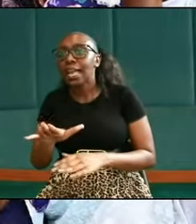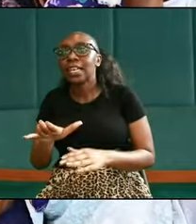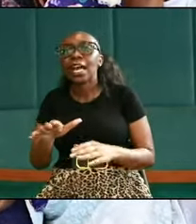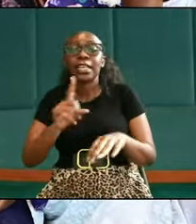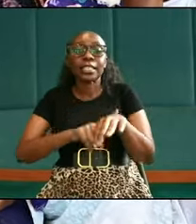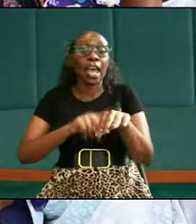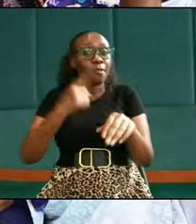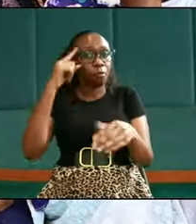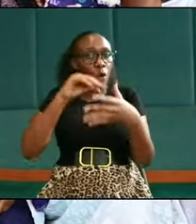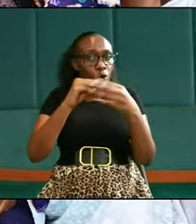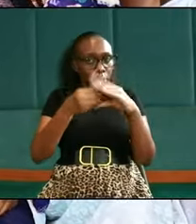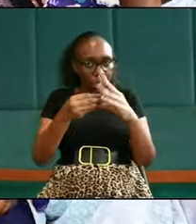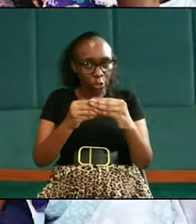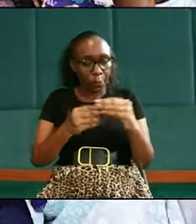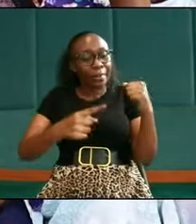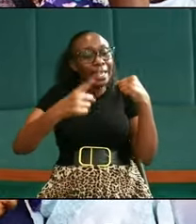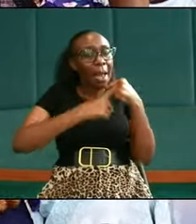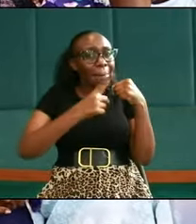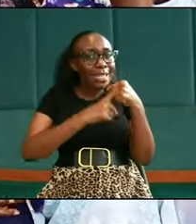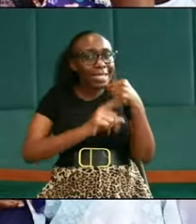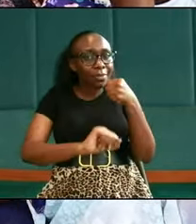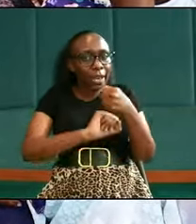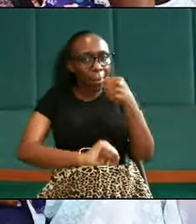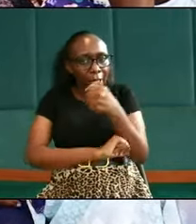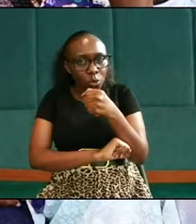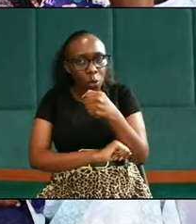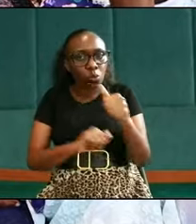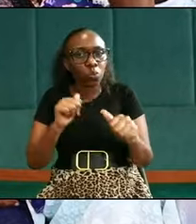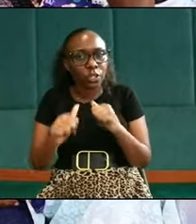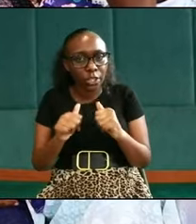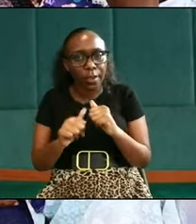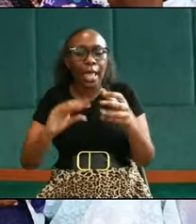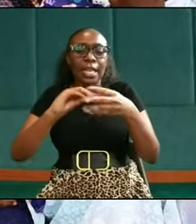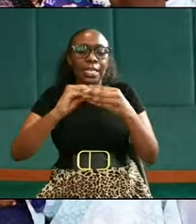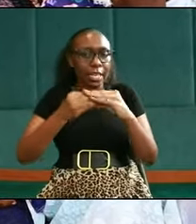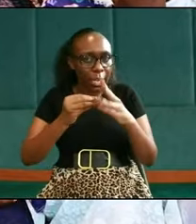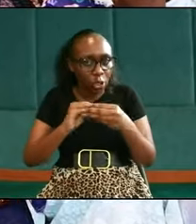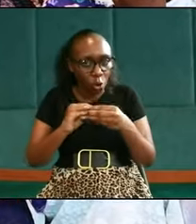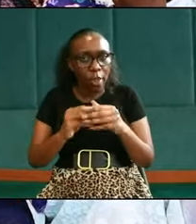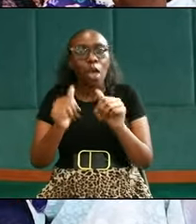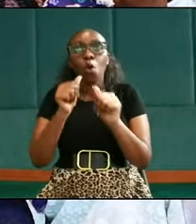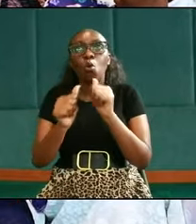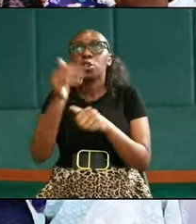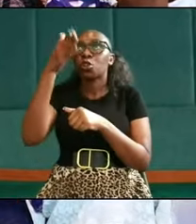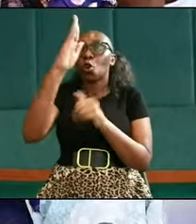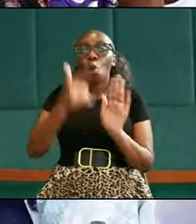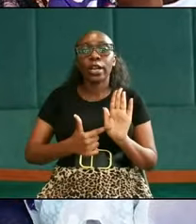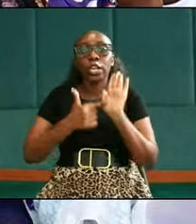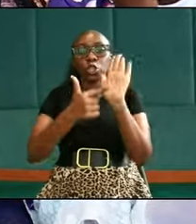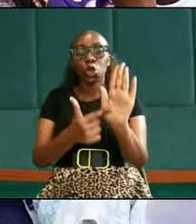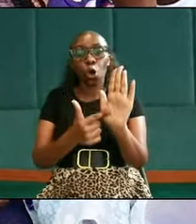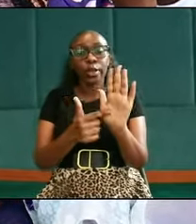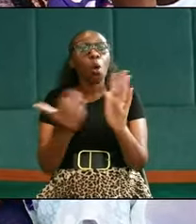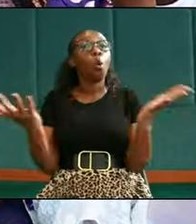right? And then the sixth fundamental belief is creation, that God has revealed in